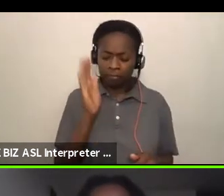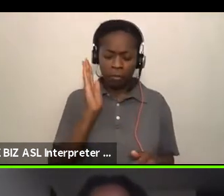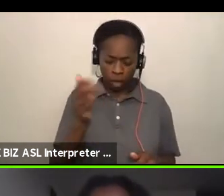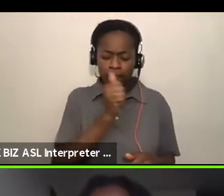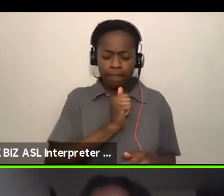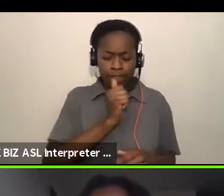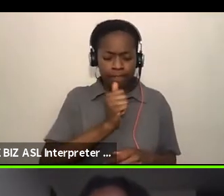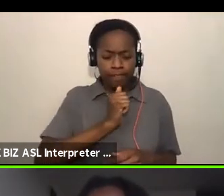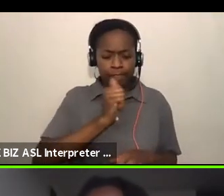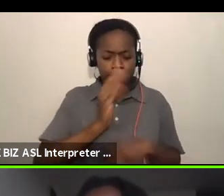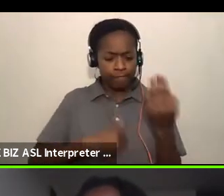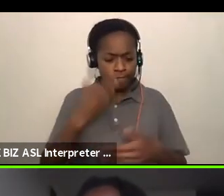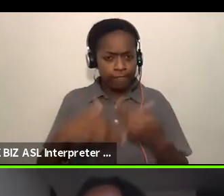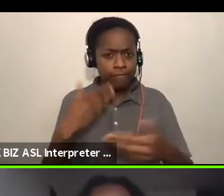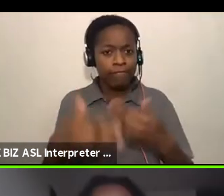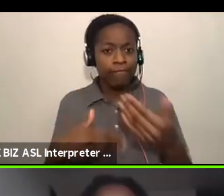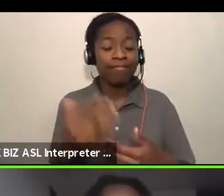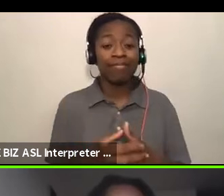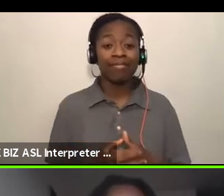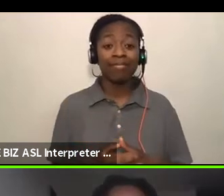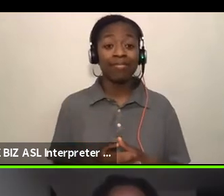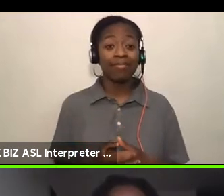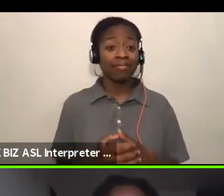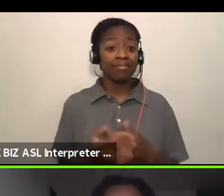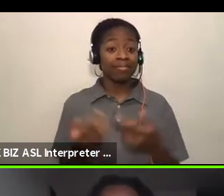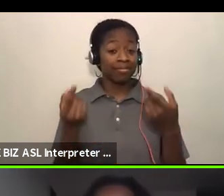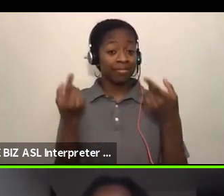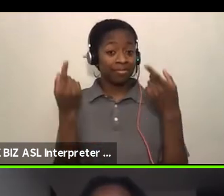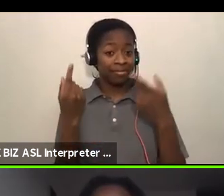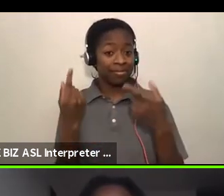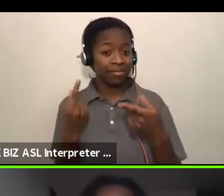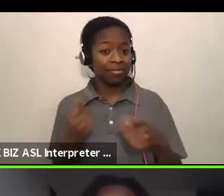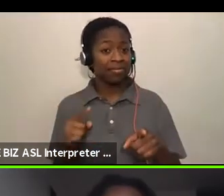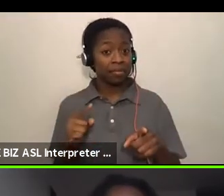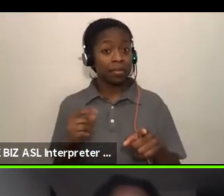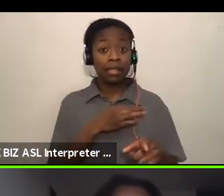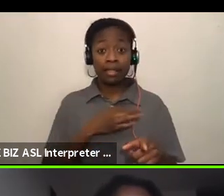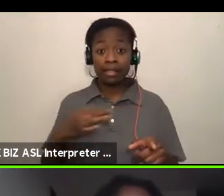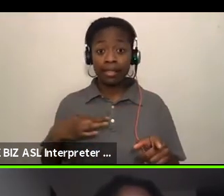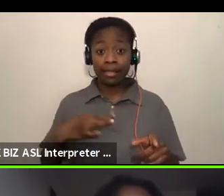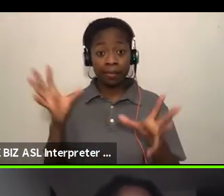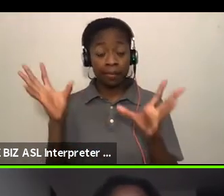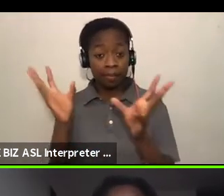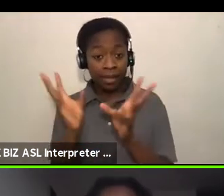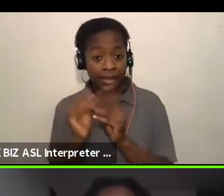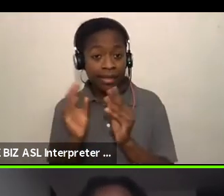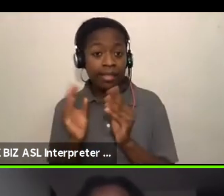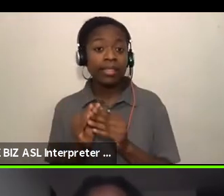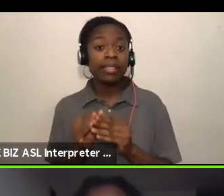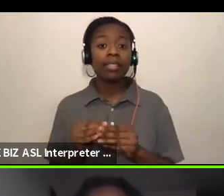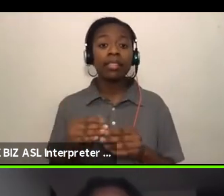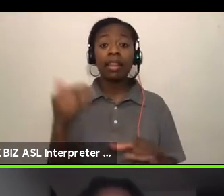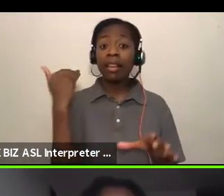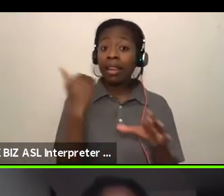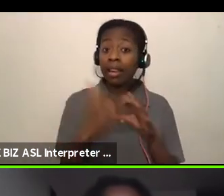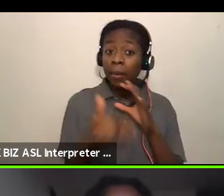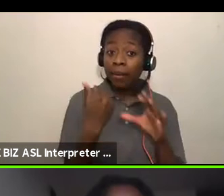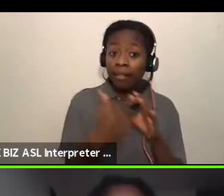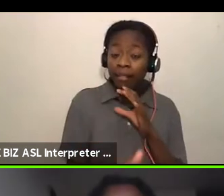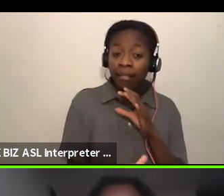work. And it wasn't until we had like staff meetings or emails of acknowledgement